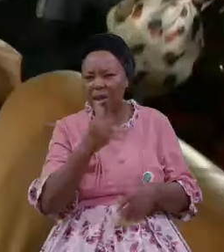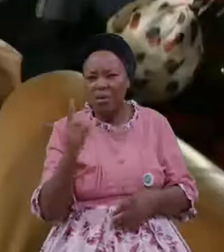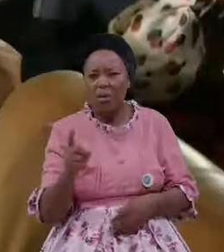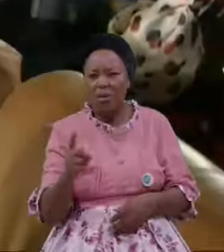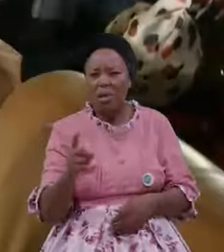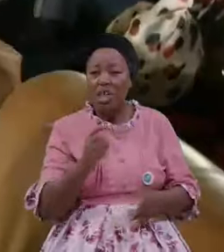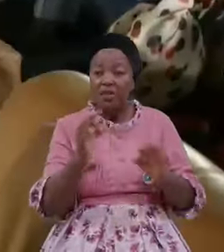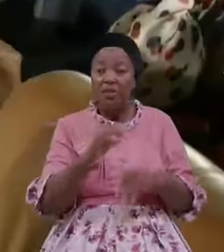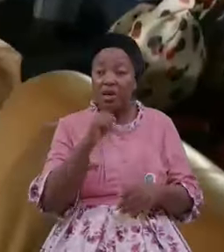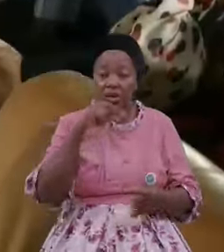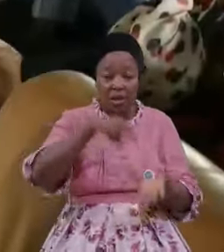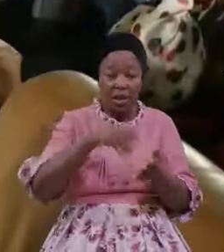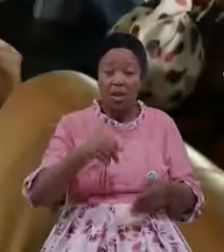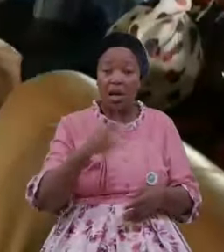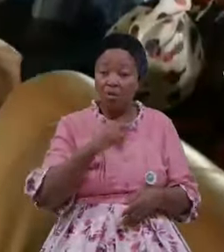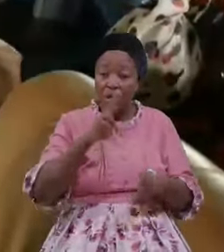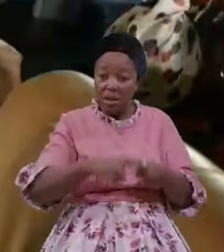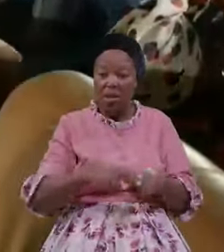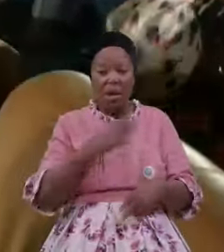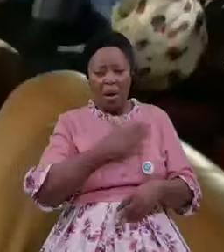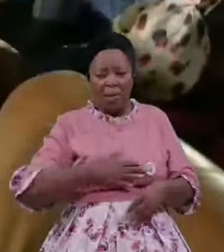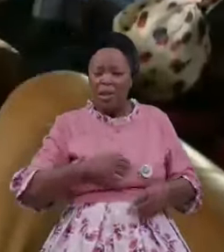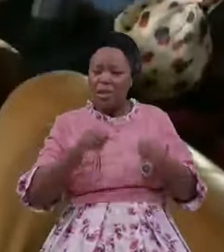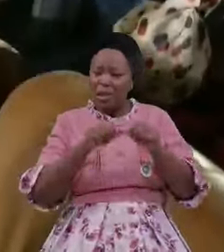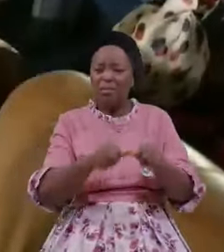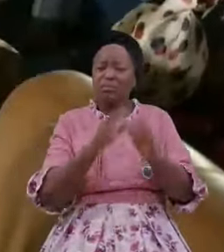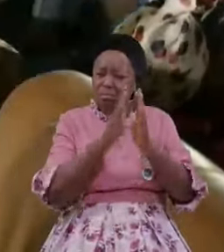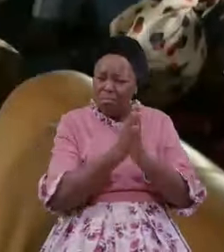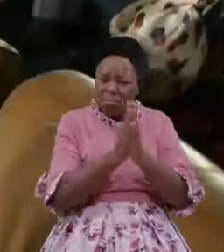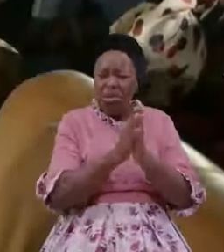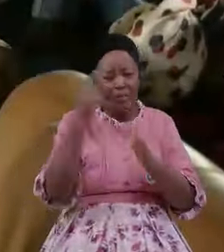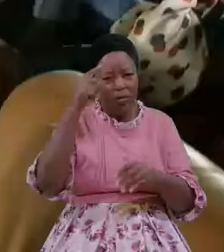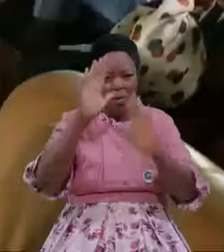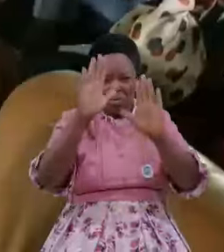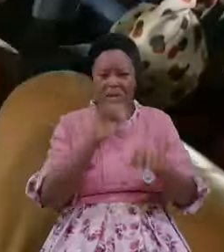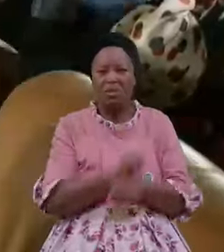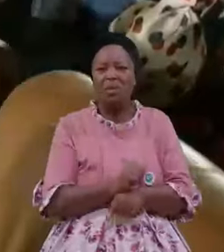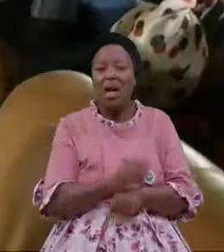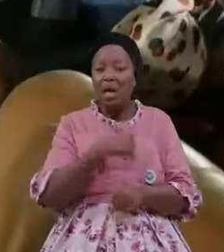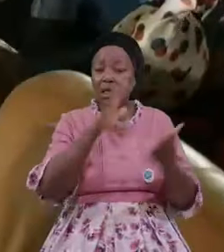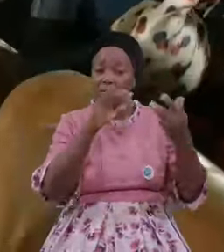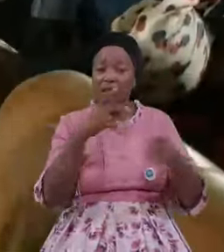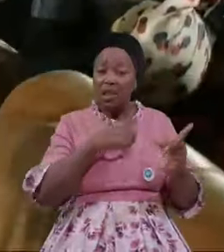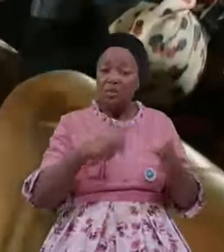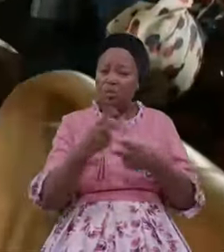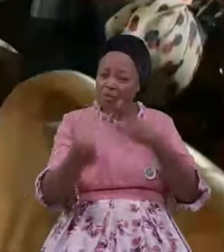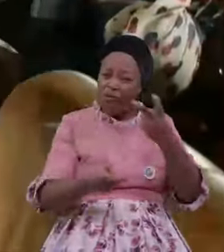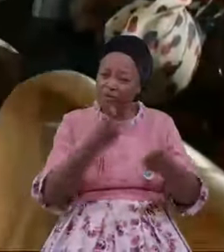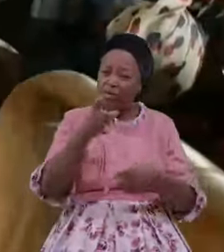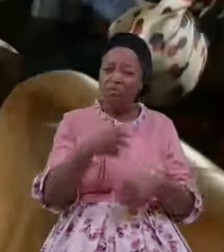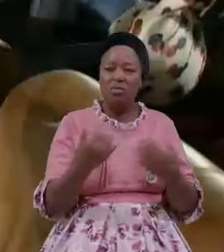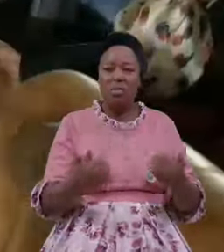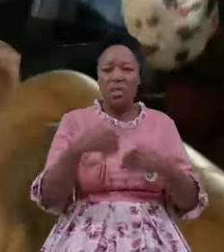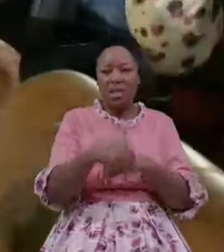all. Particularly in the phone number. That's our contact points. Tonight or tomorrow morning, they will receive a